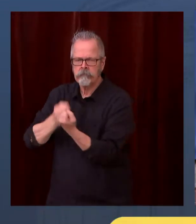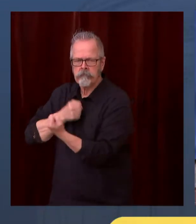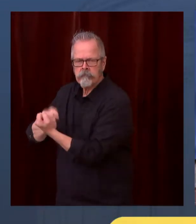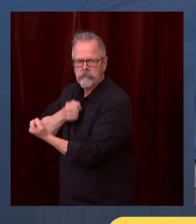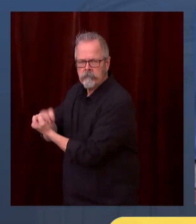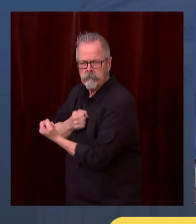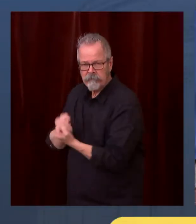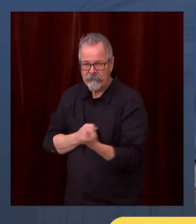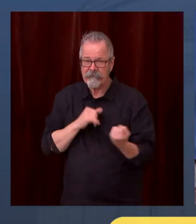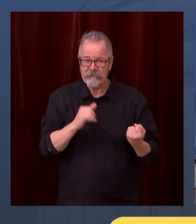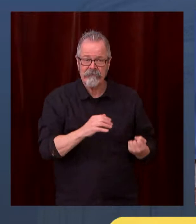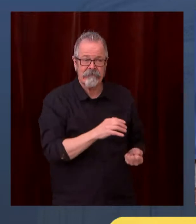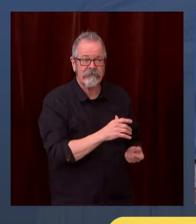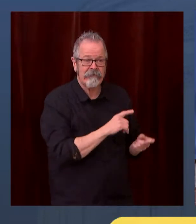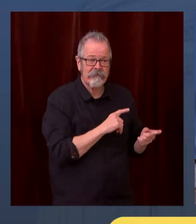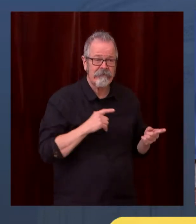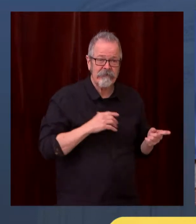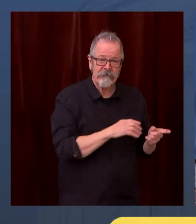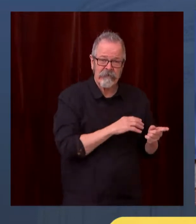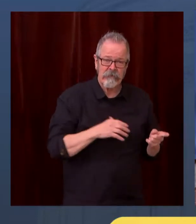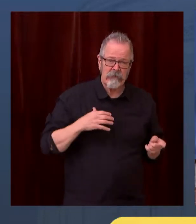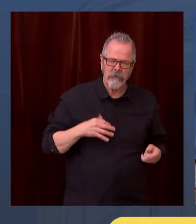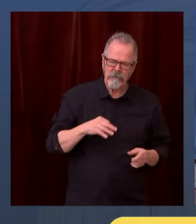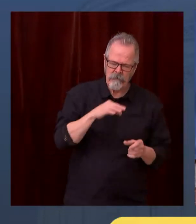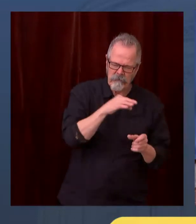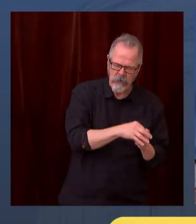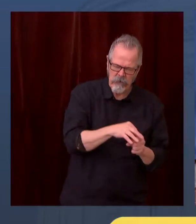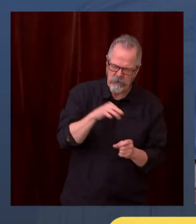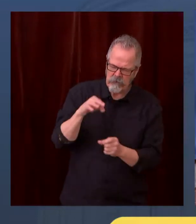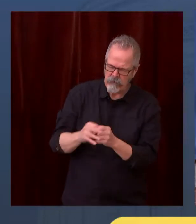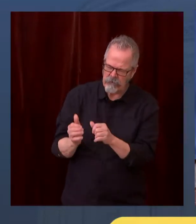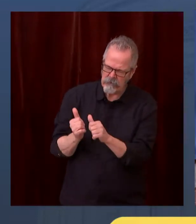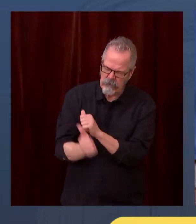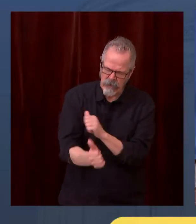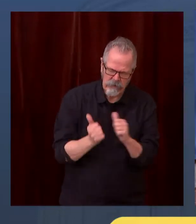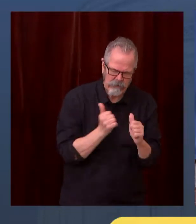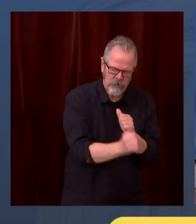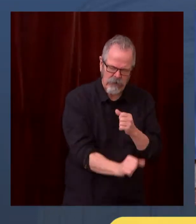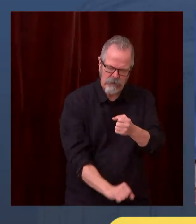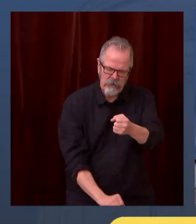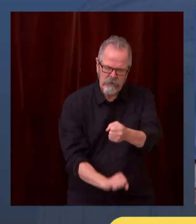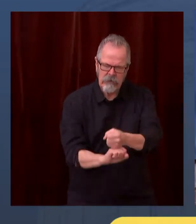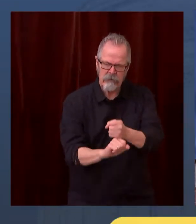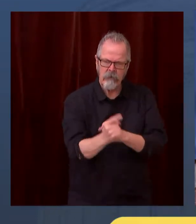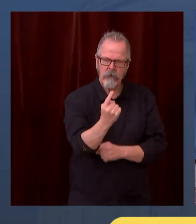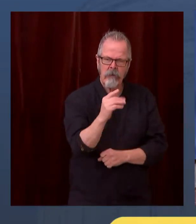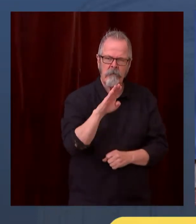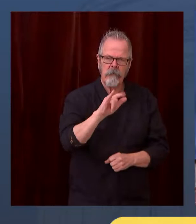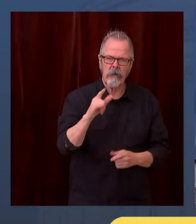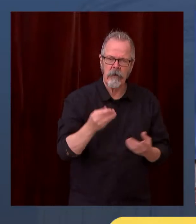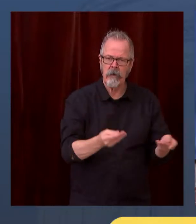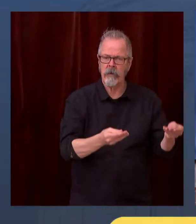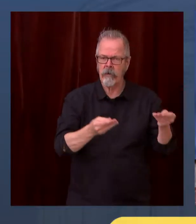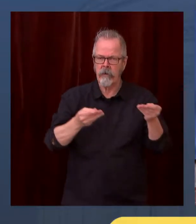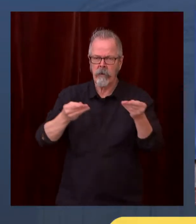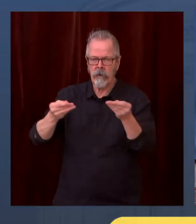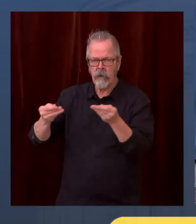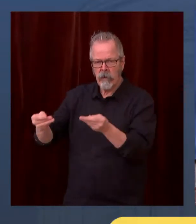the state of Washington. I haven't received this legislation yet, but once it's on my desk, I hope to sign it